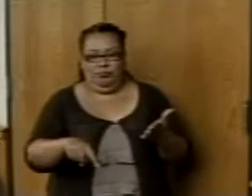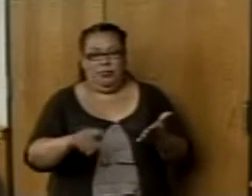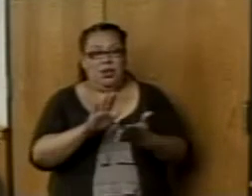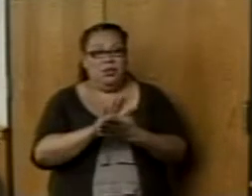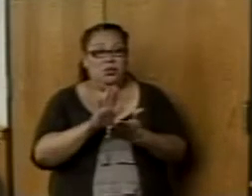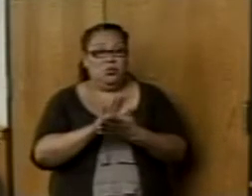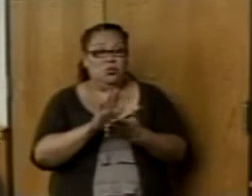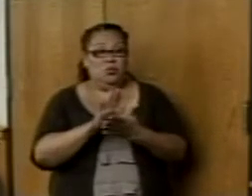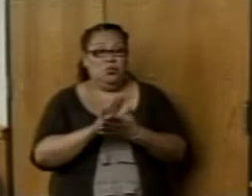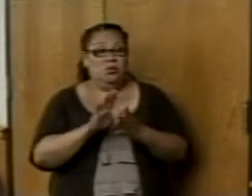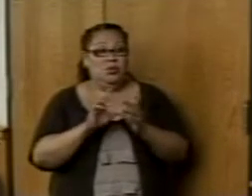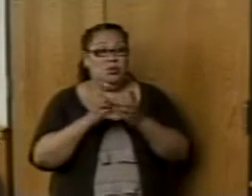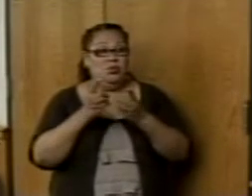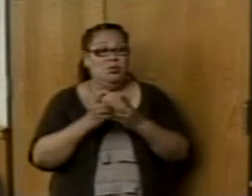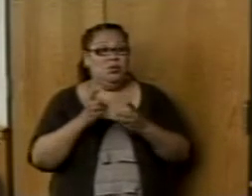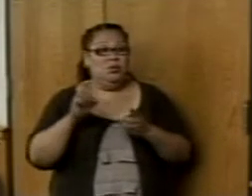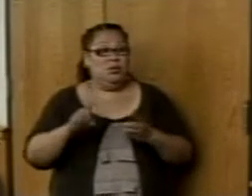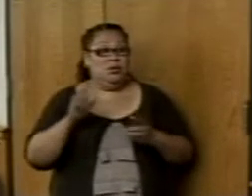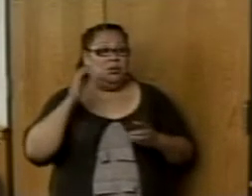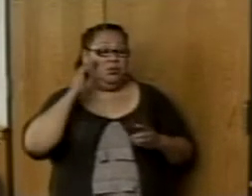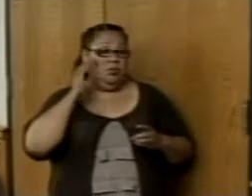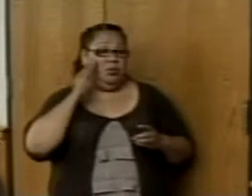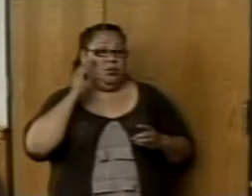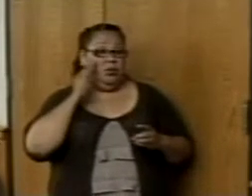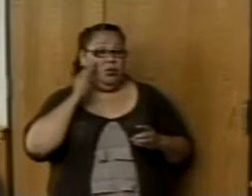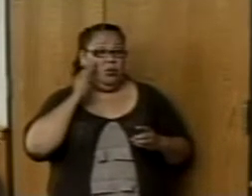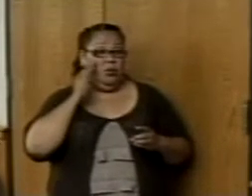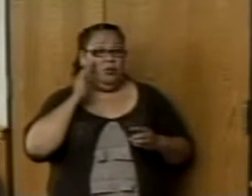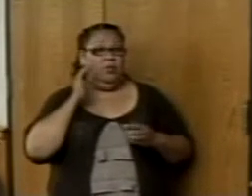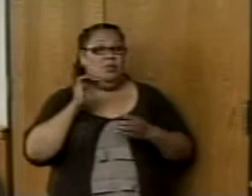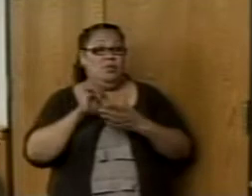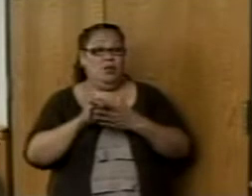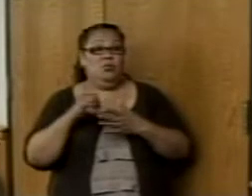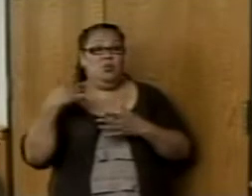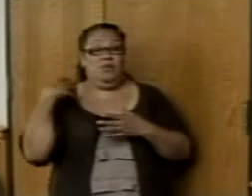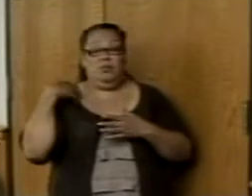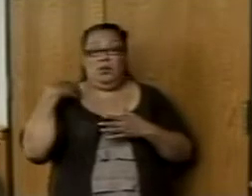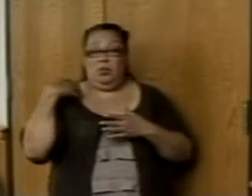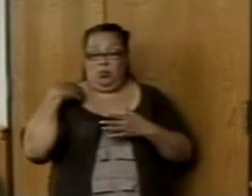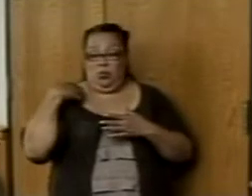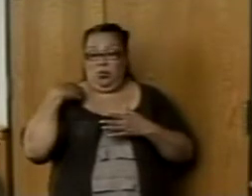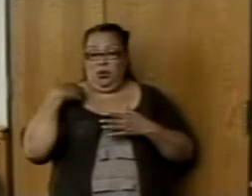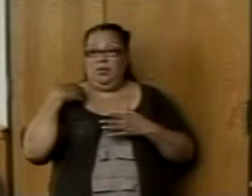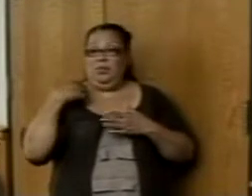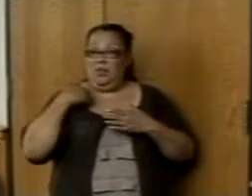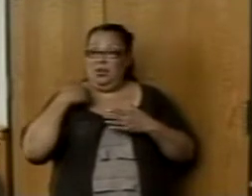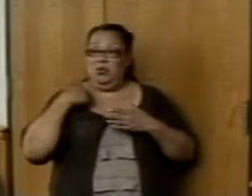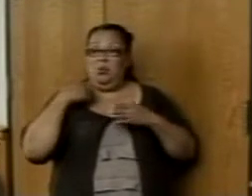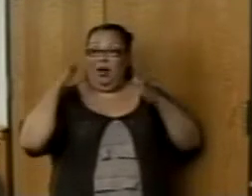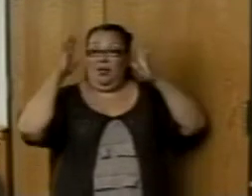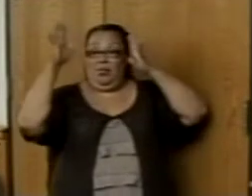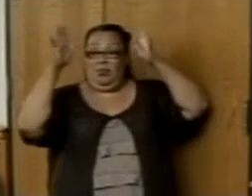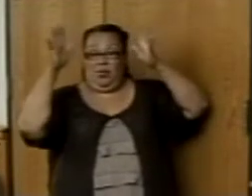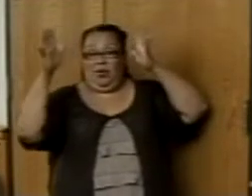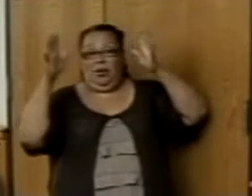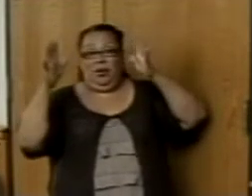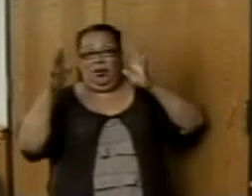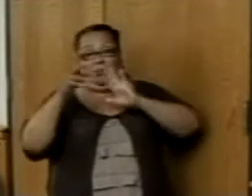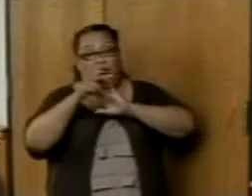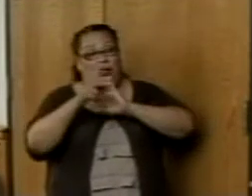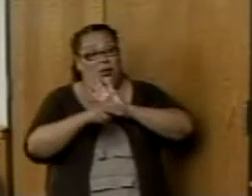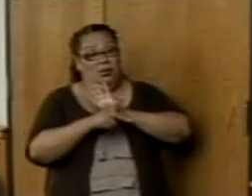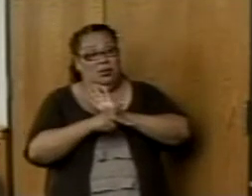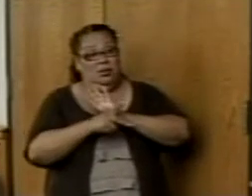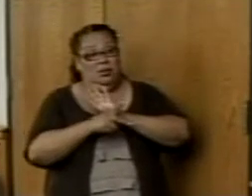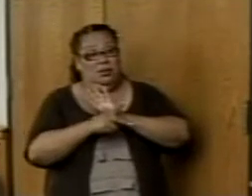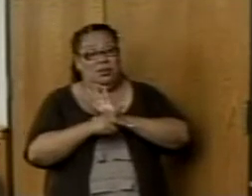be aware, meaning the board members, that you have the authority to create the policies. I will also submit